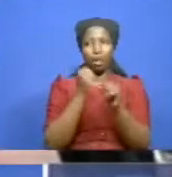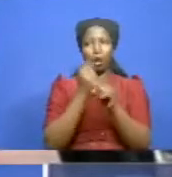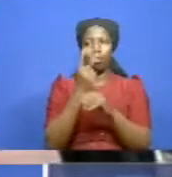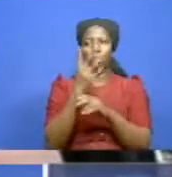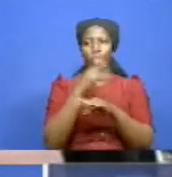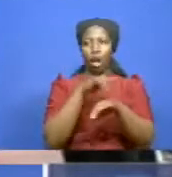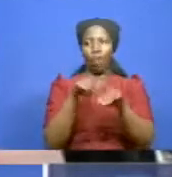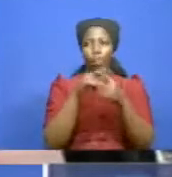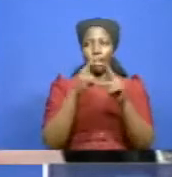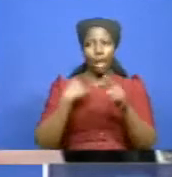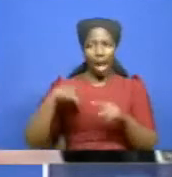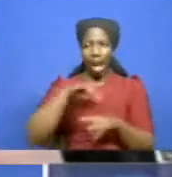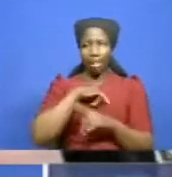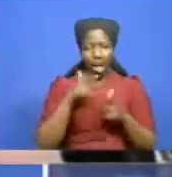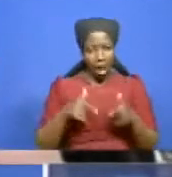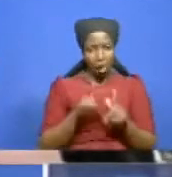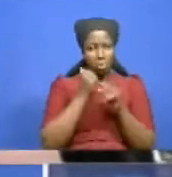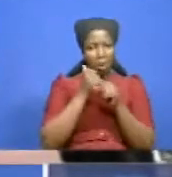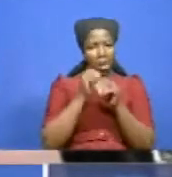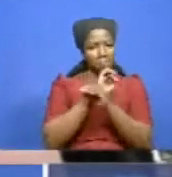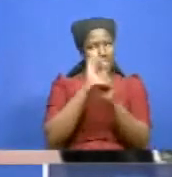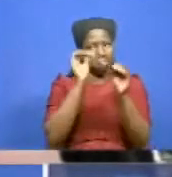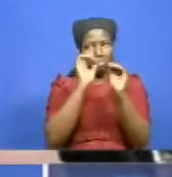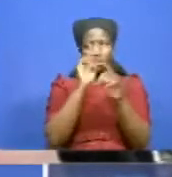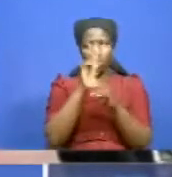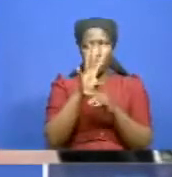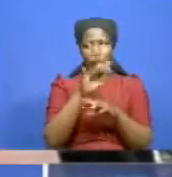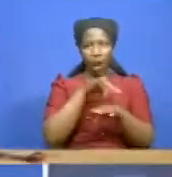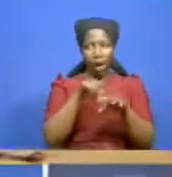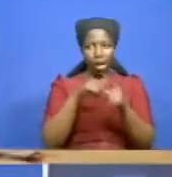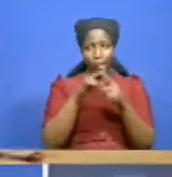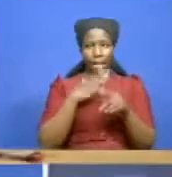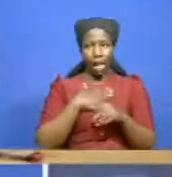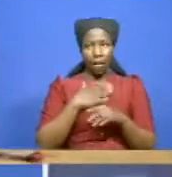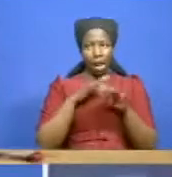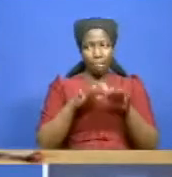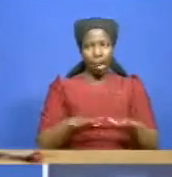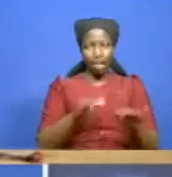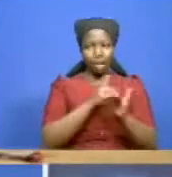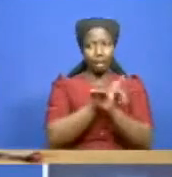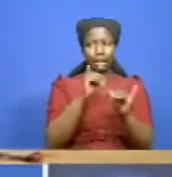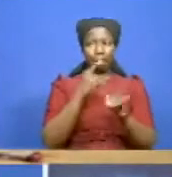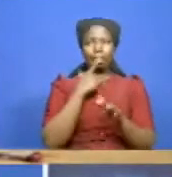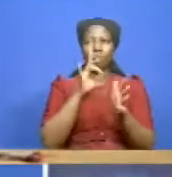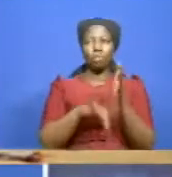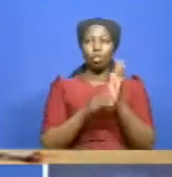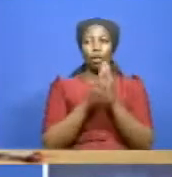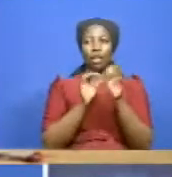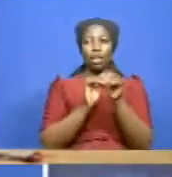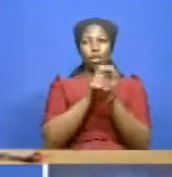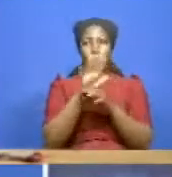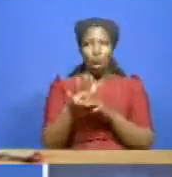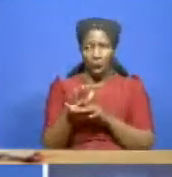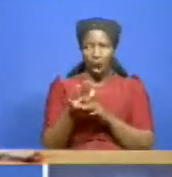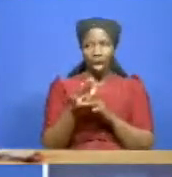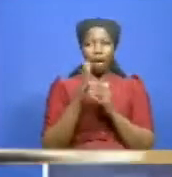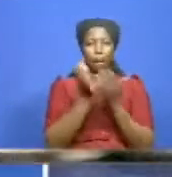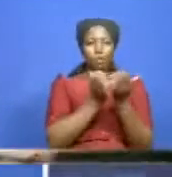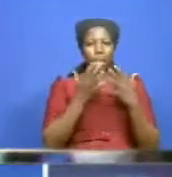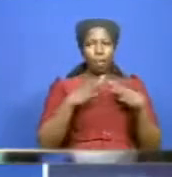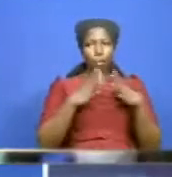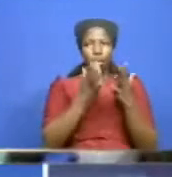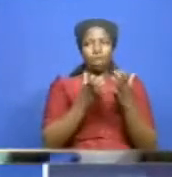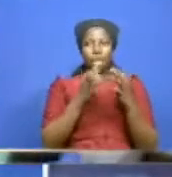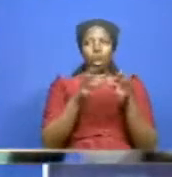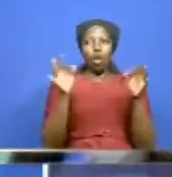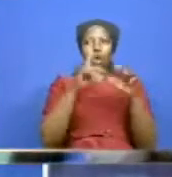hatujaruhusiwa kufanya kazi hiyo 24 hours, but soko yetu ni safi. They argue that with COVID-19 disruptions, traders need a